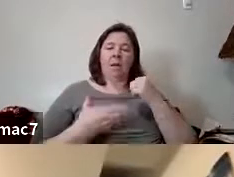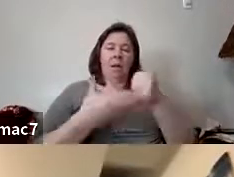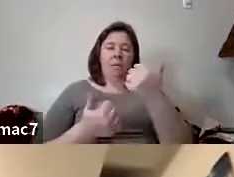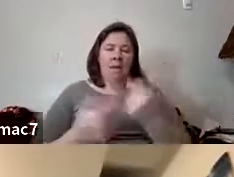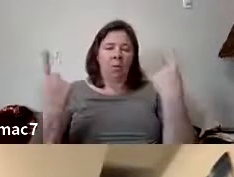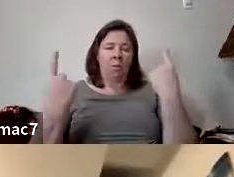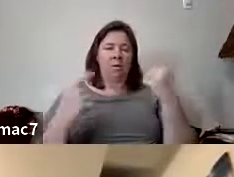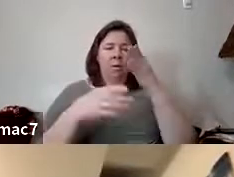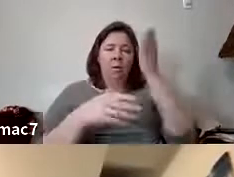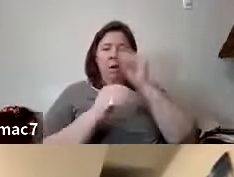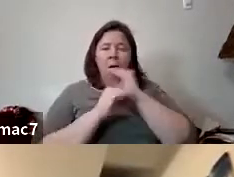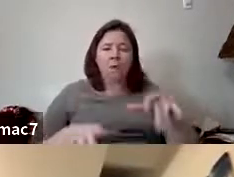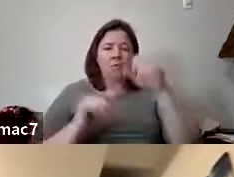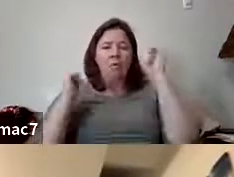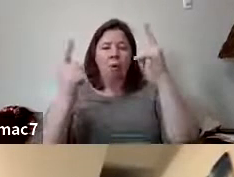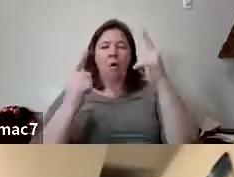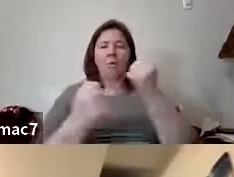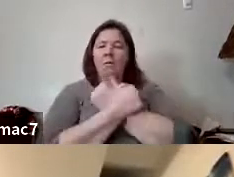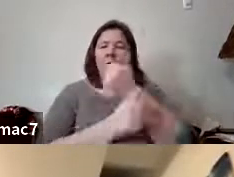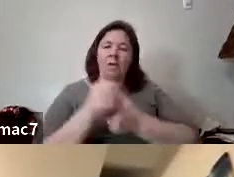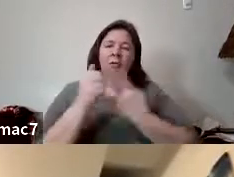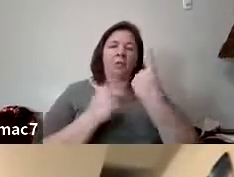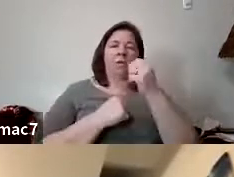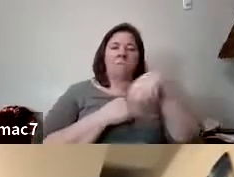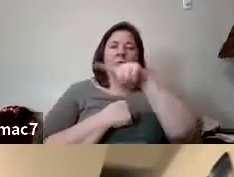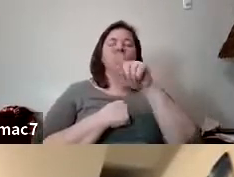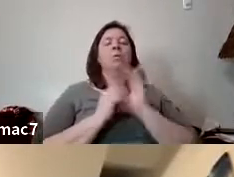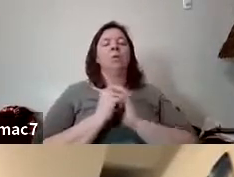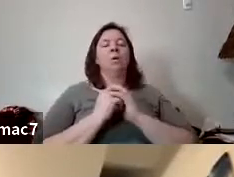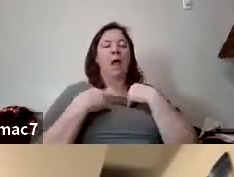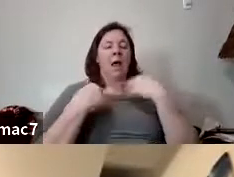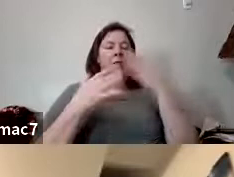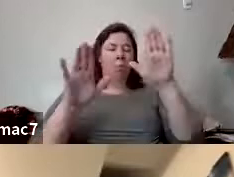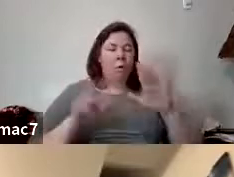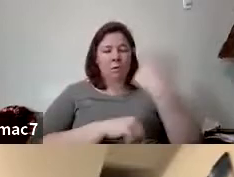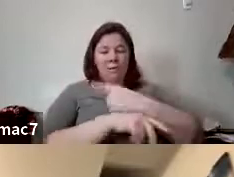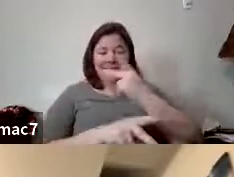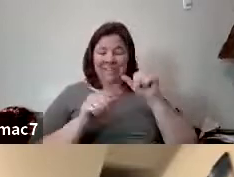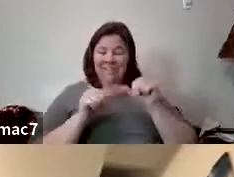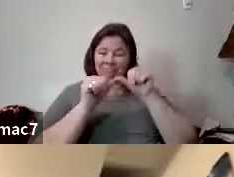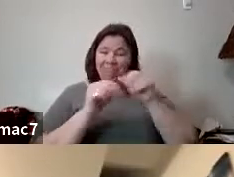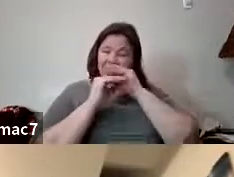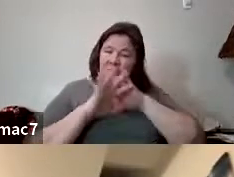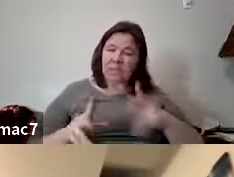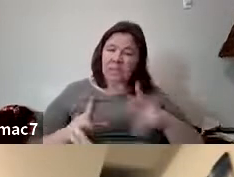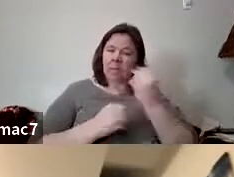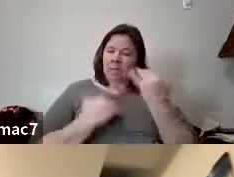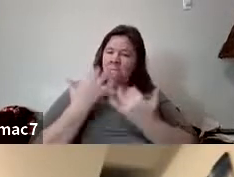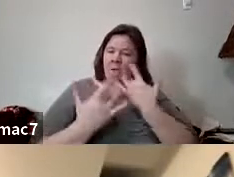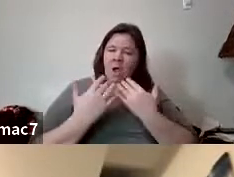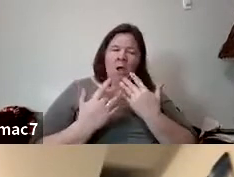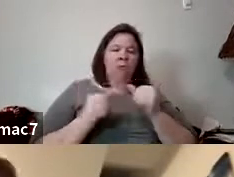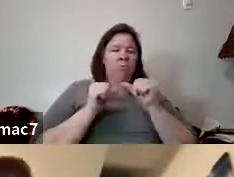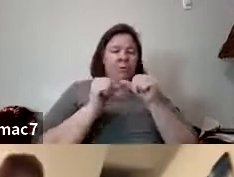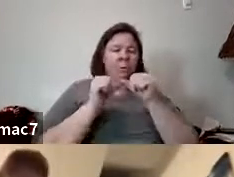you all, and I love each and every one of you. Take care and have a wonderful day. Stay blessed and just keep that fire going, because we